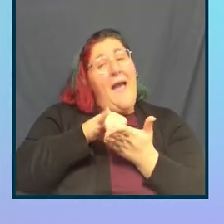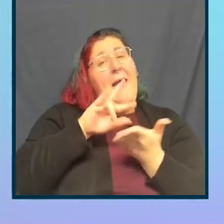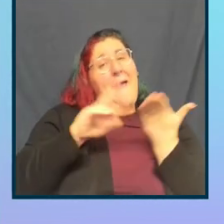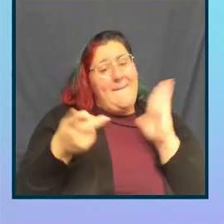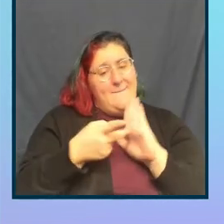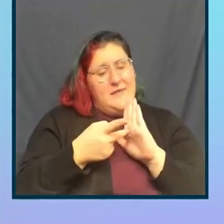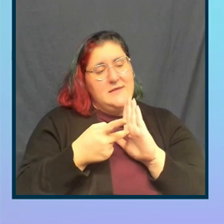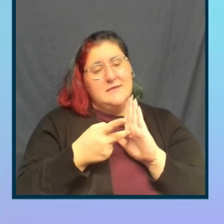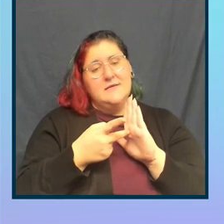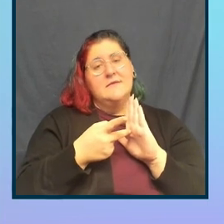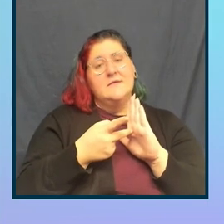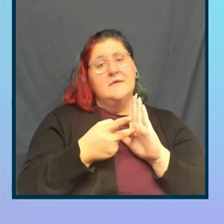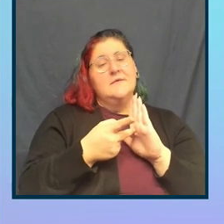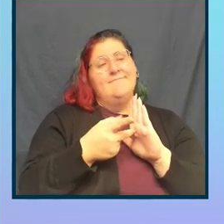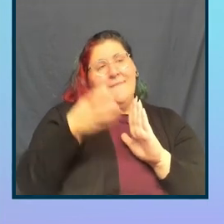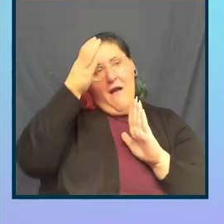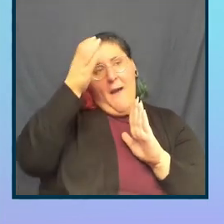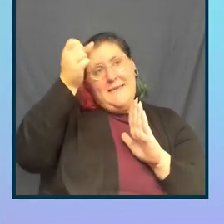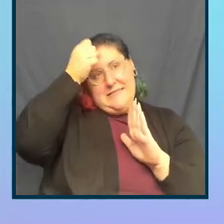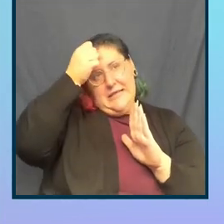know, common sense of